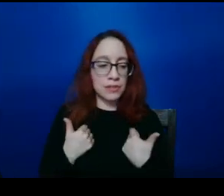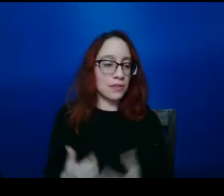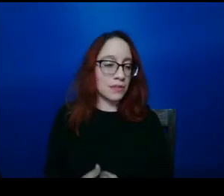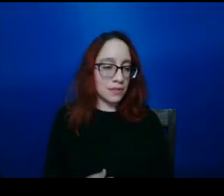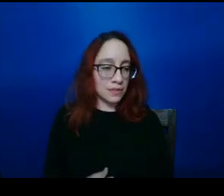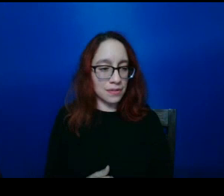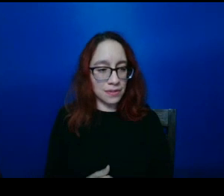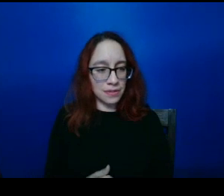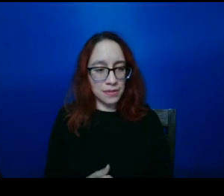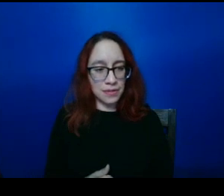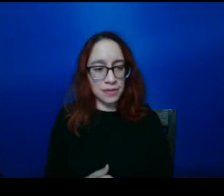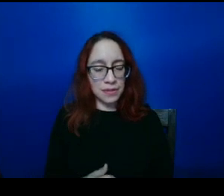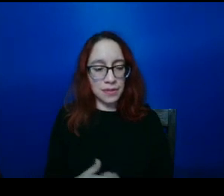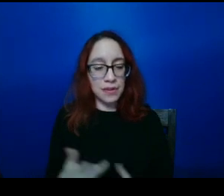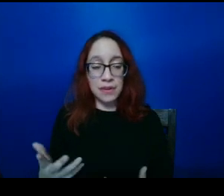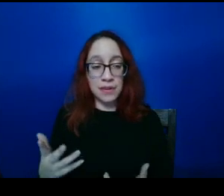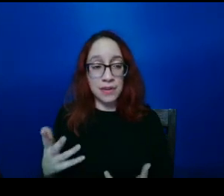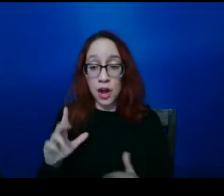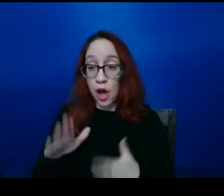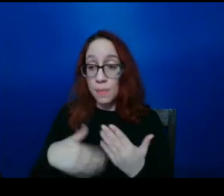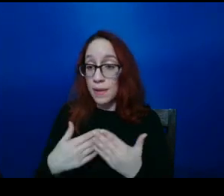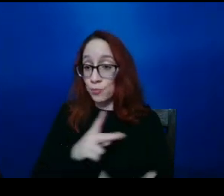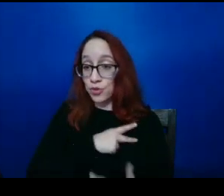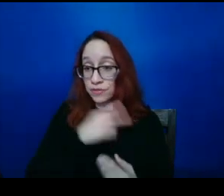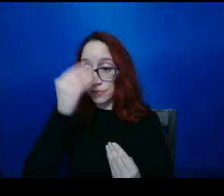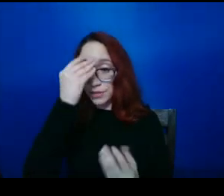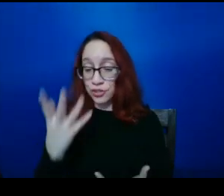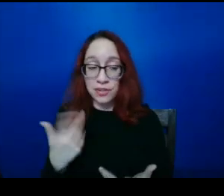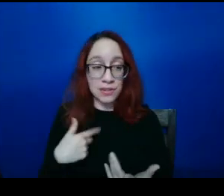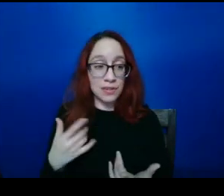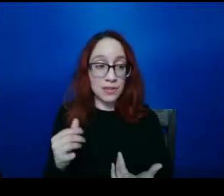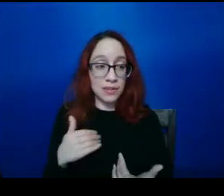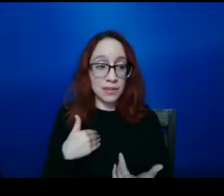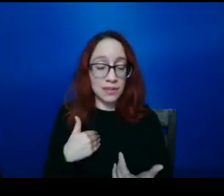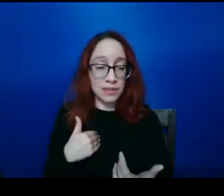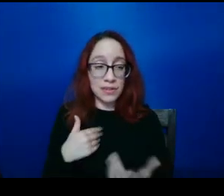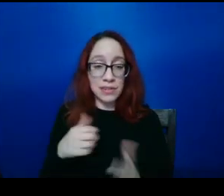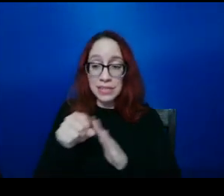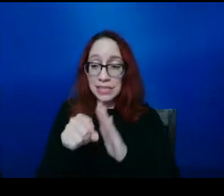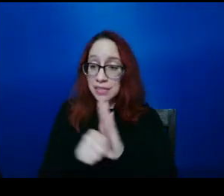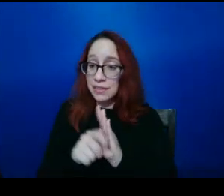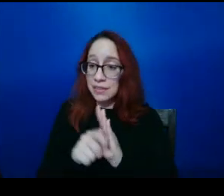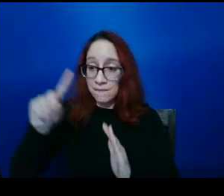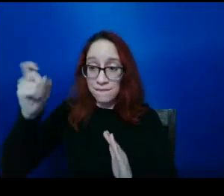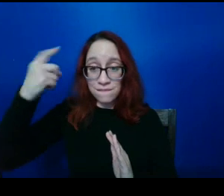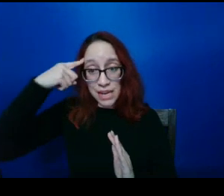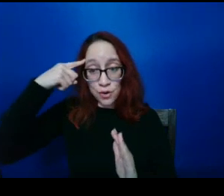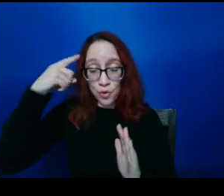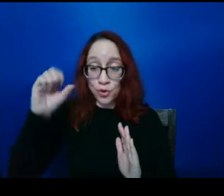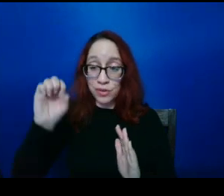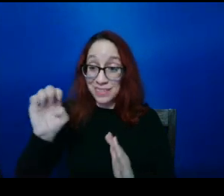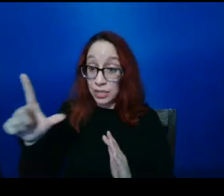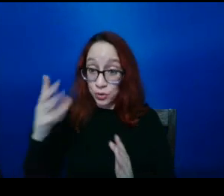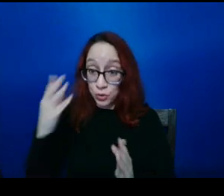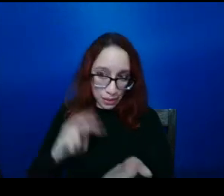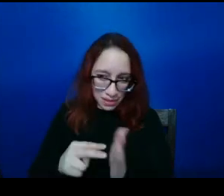Boynton Beach, Florida. It's got all my personal information, and it's got the state and federal seal on it. You know what that means, right?